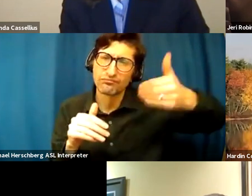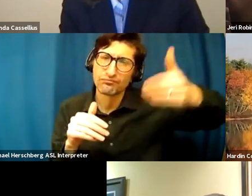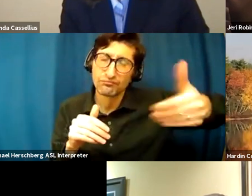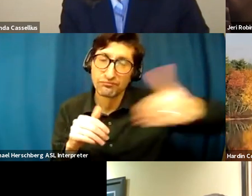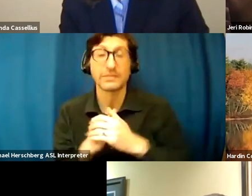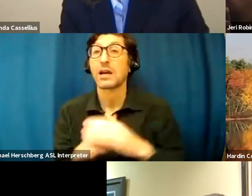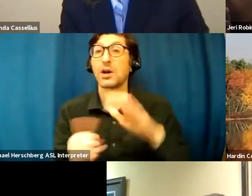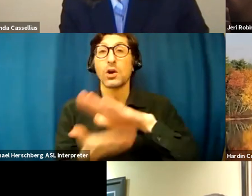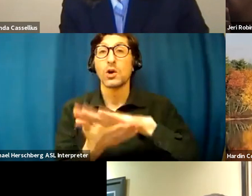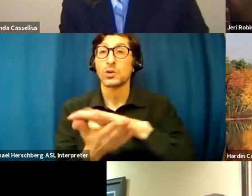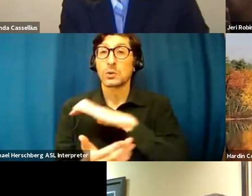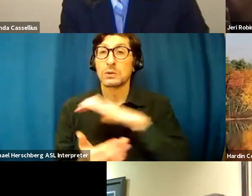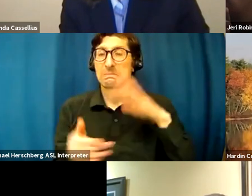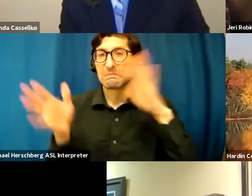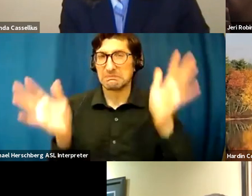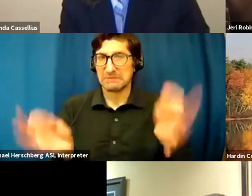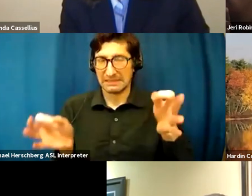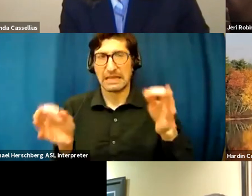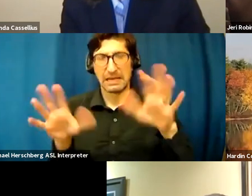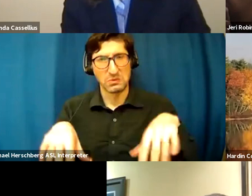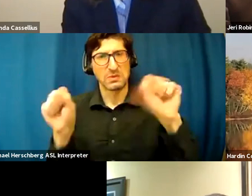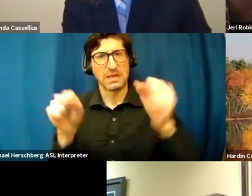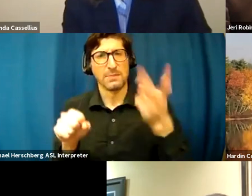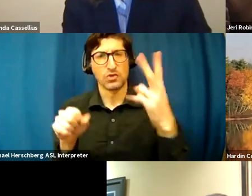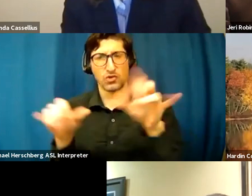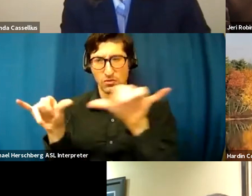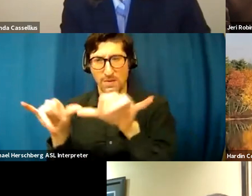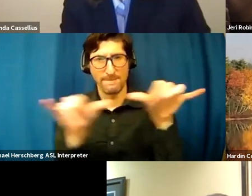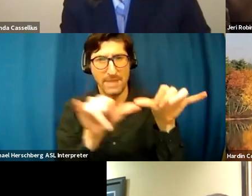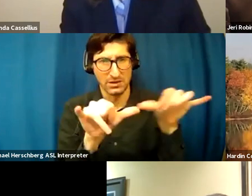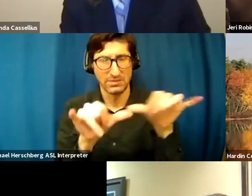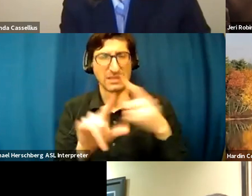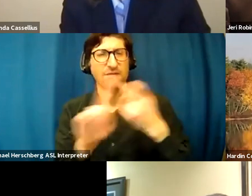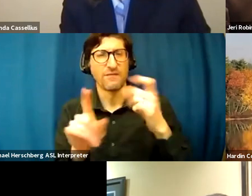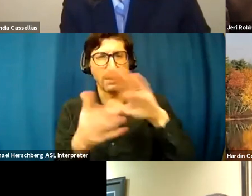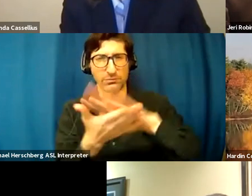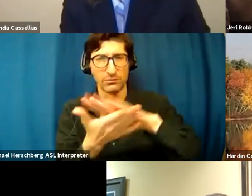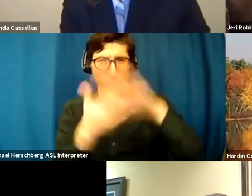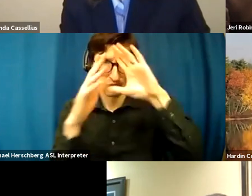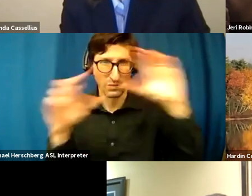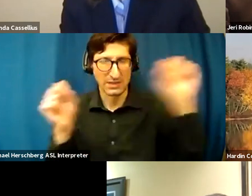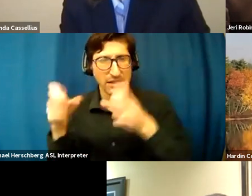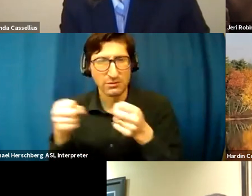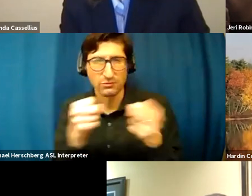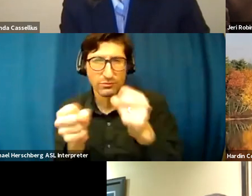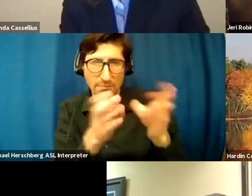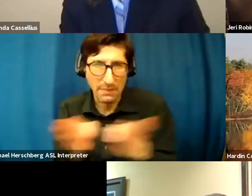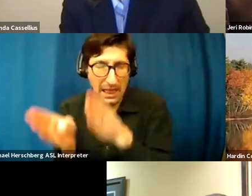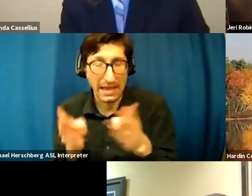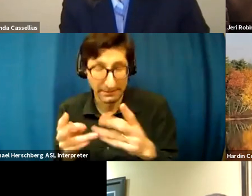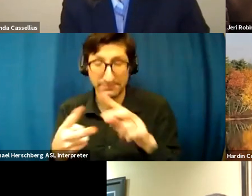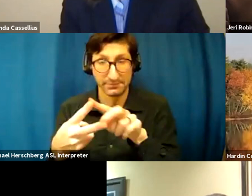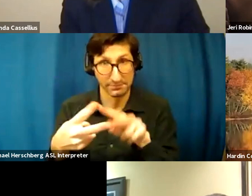selected two sets of measures from the superintendent's strategic plan that we will